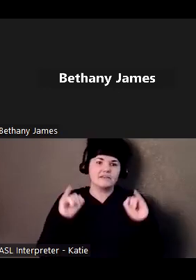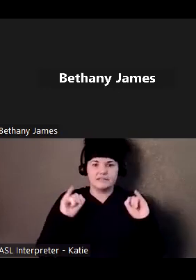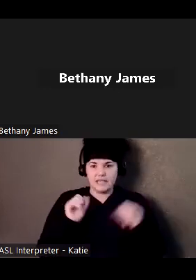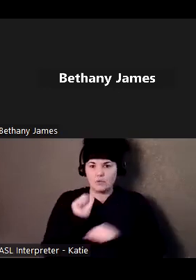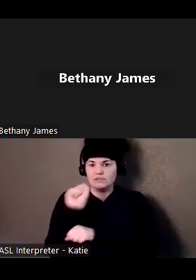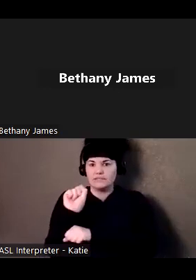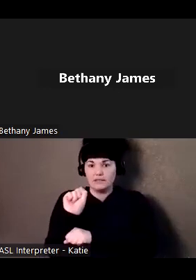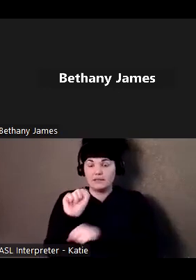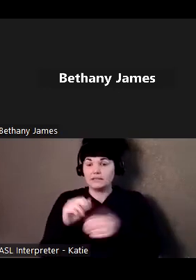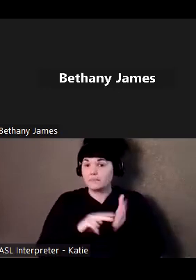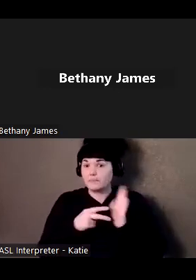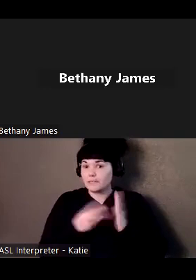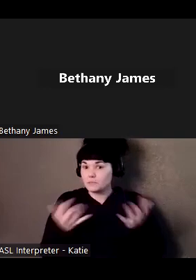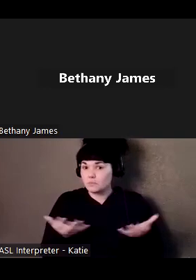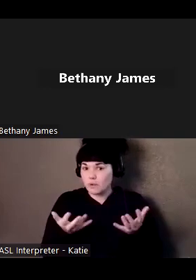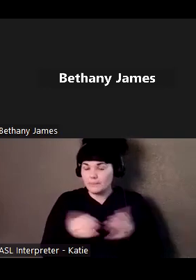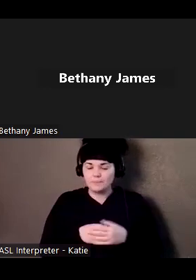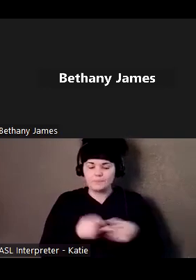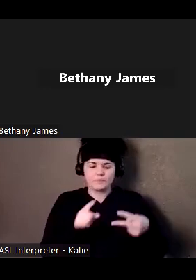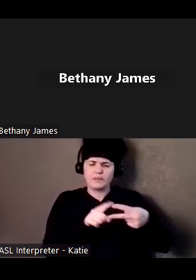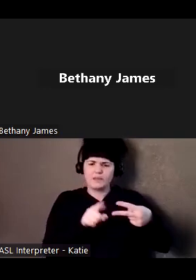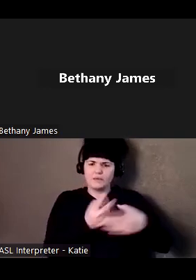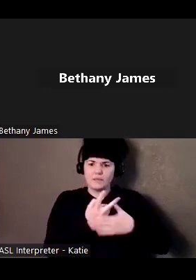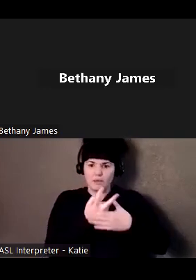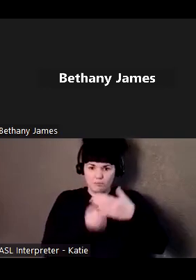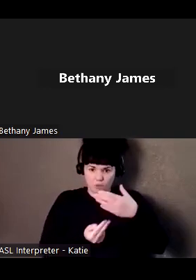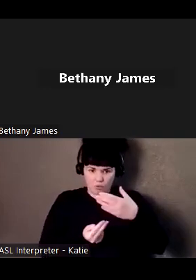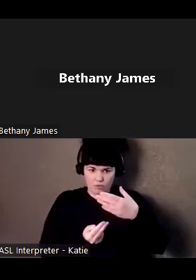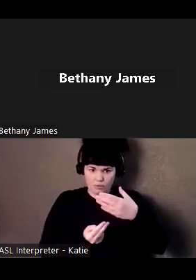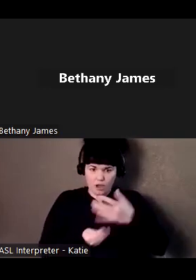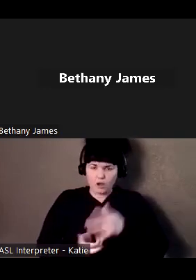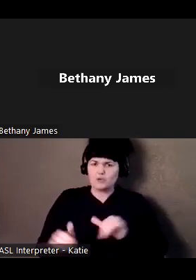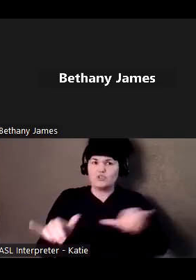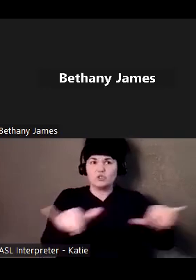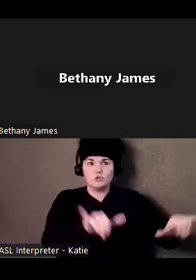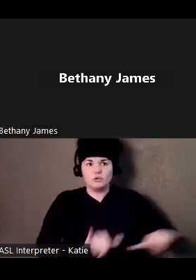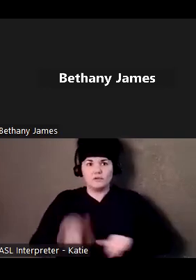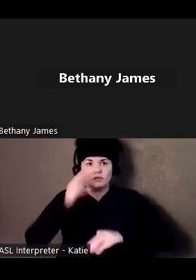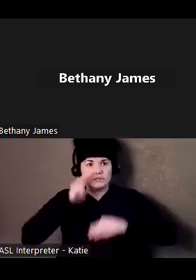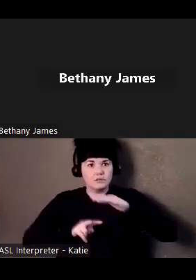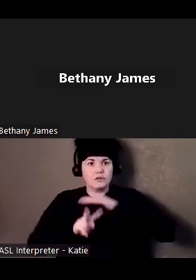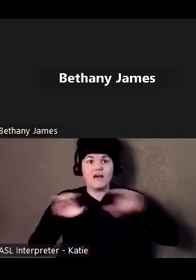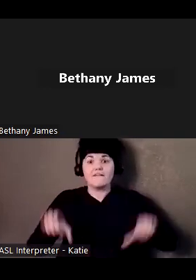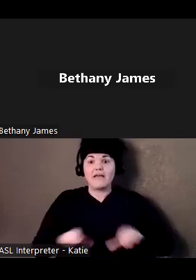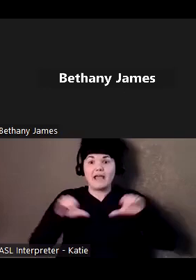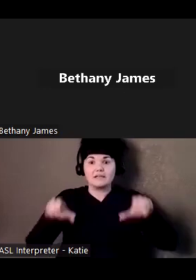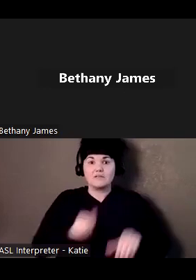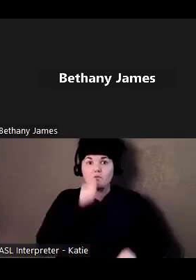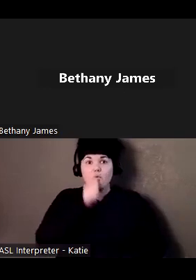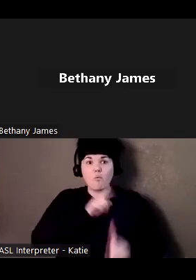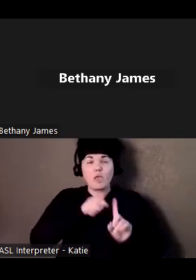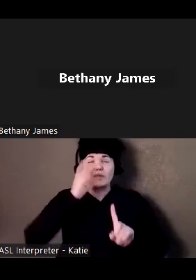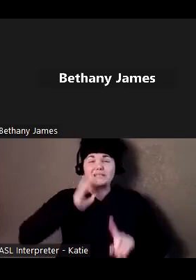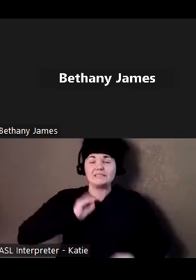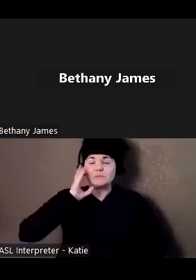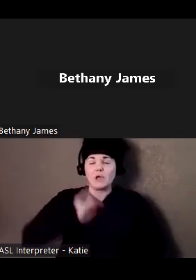all, they've both been identified as two universal predictors of active coping during stress. And here's the good